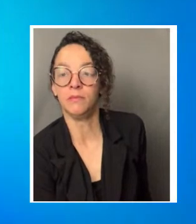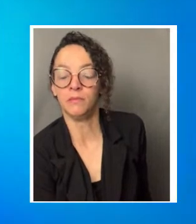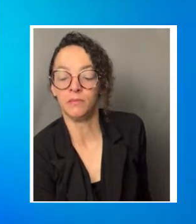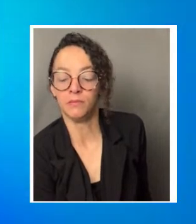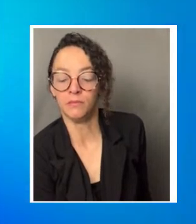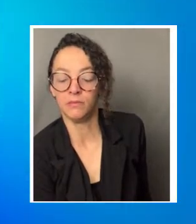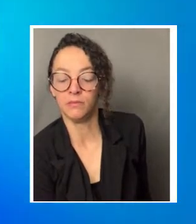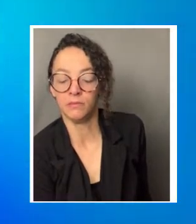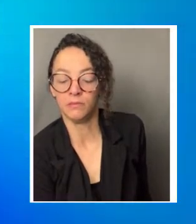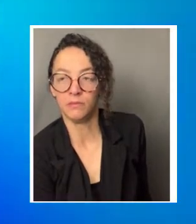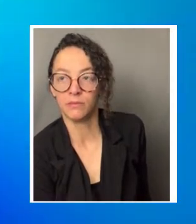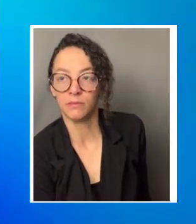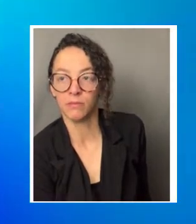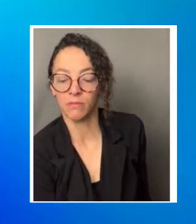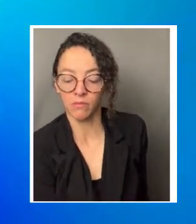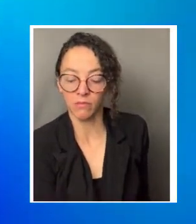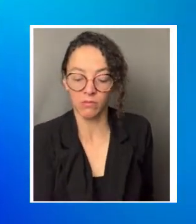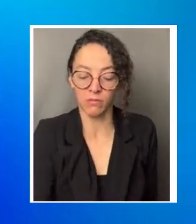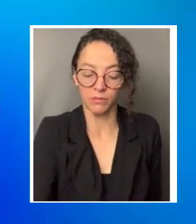question you just mentioned.